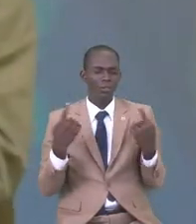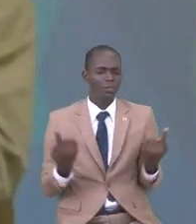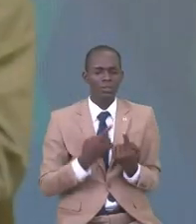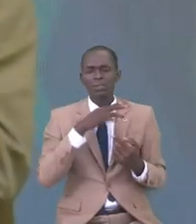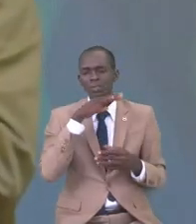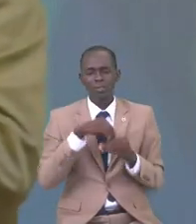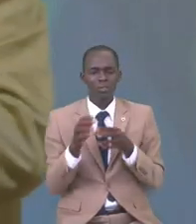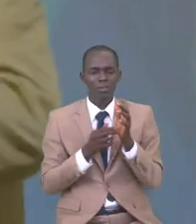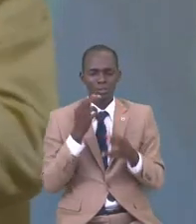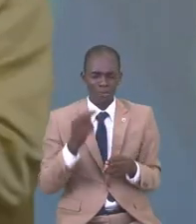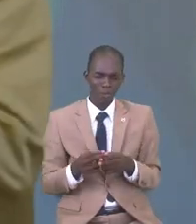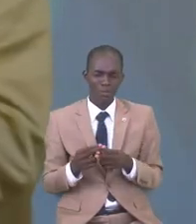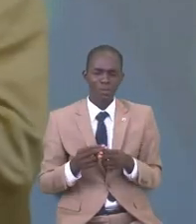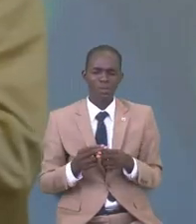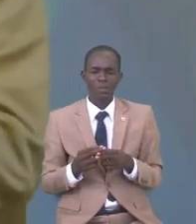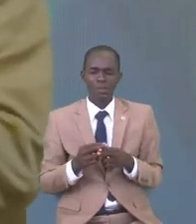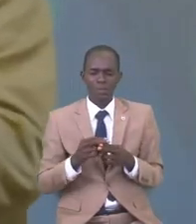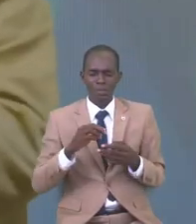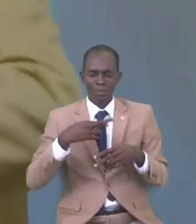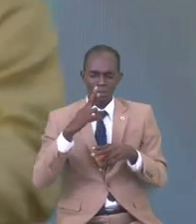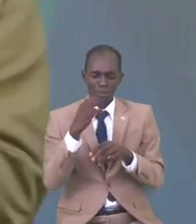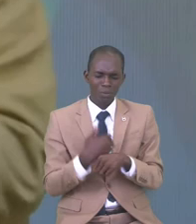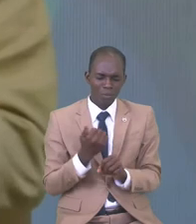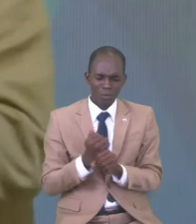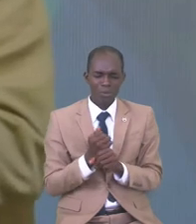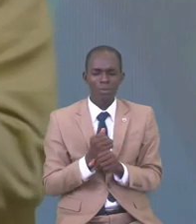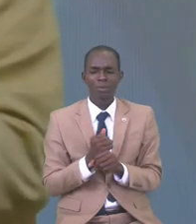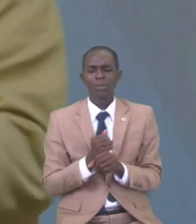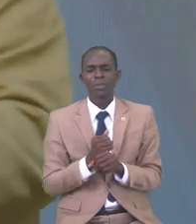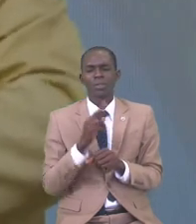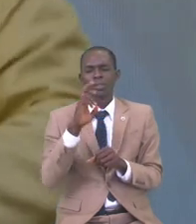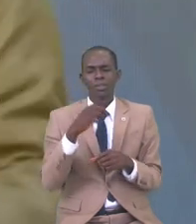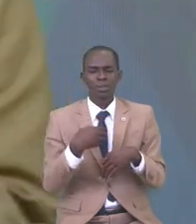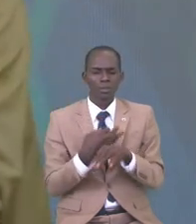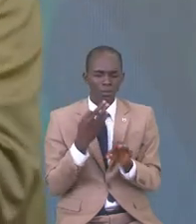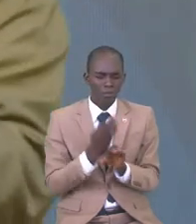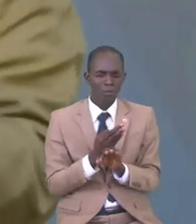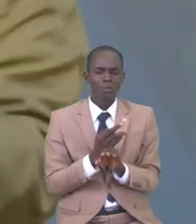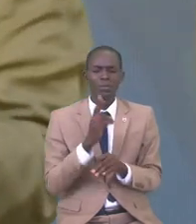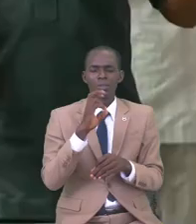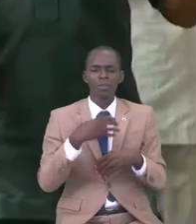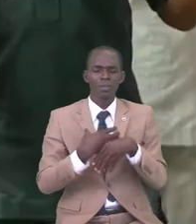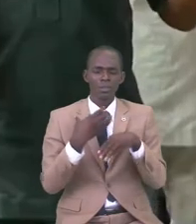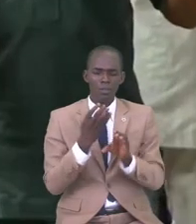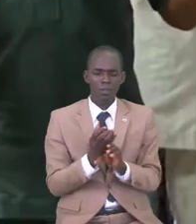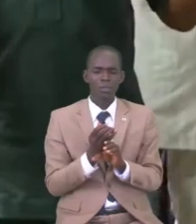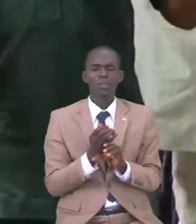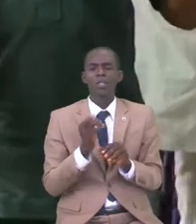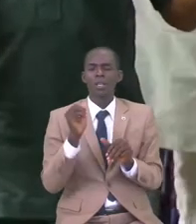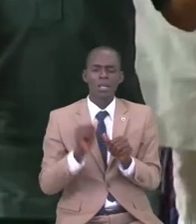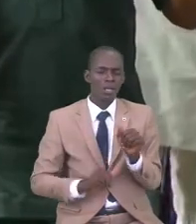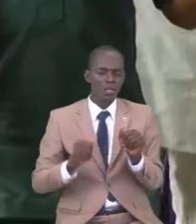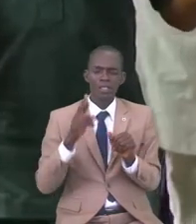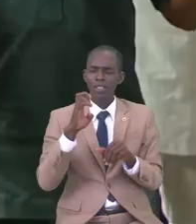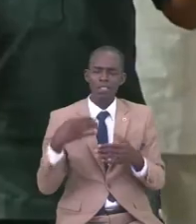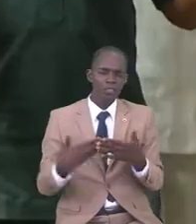Remake, remold, refashion, renew everyone here